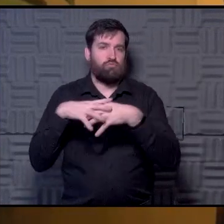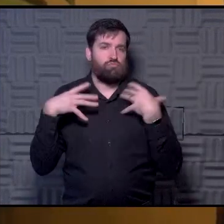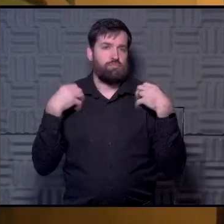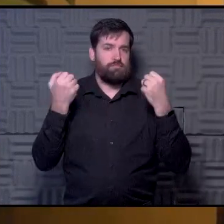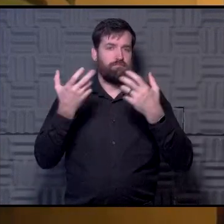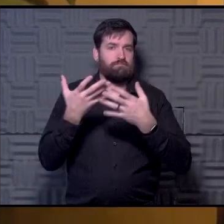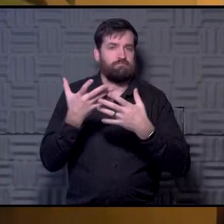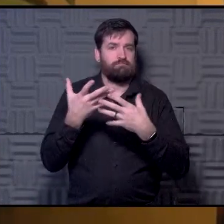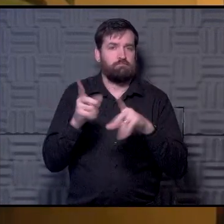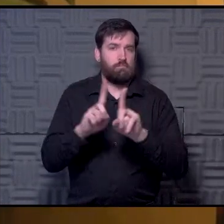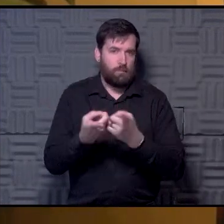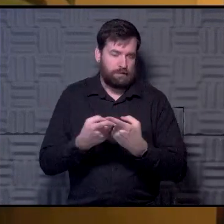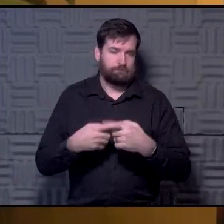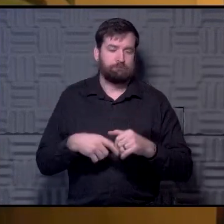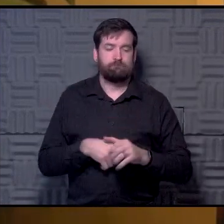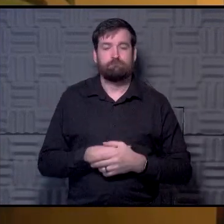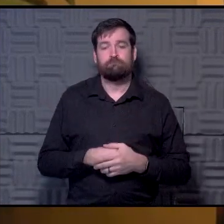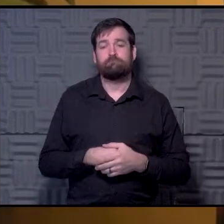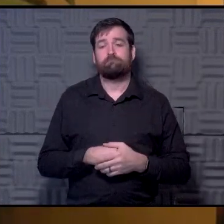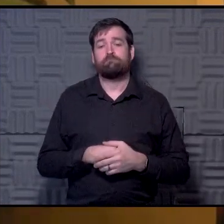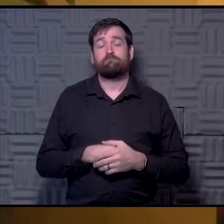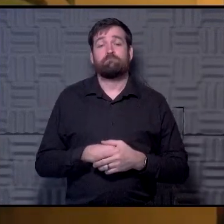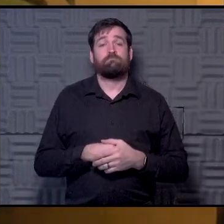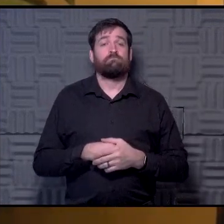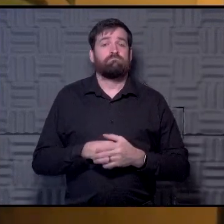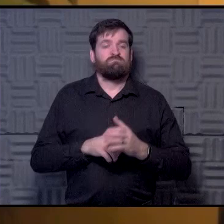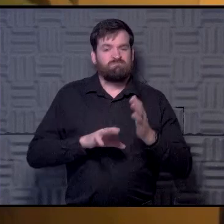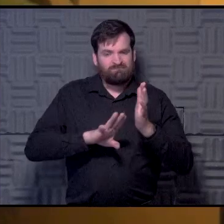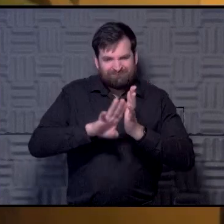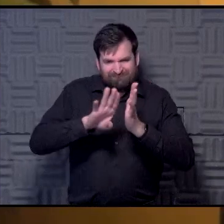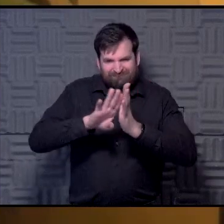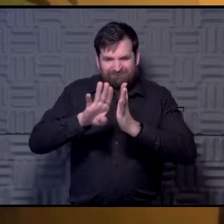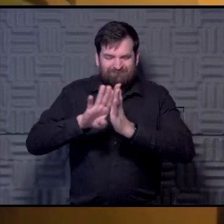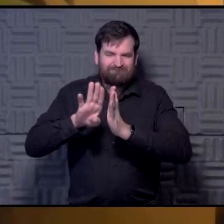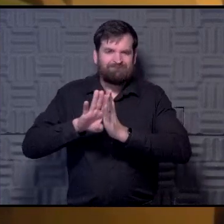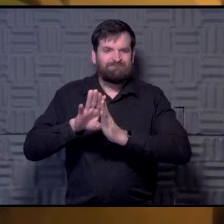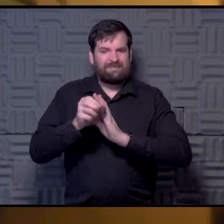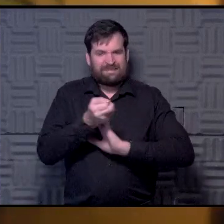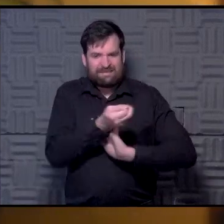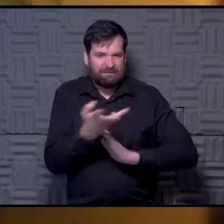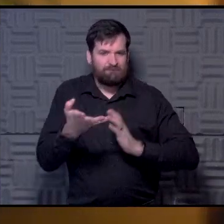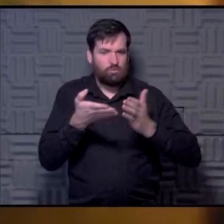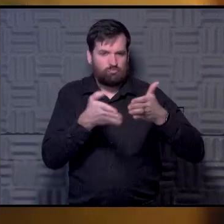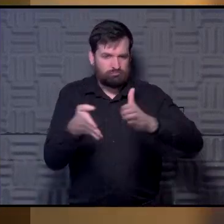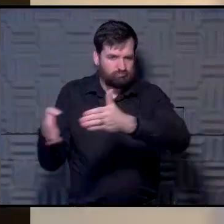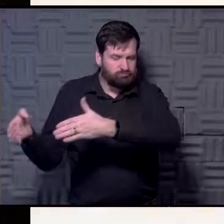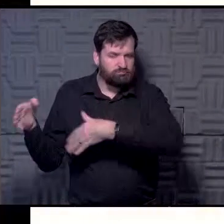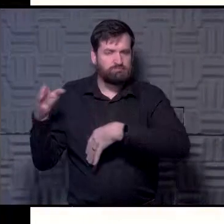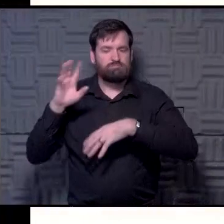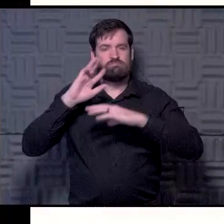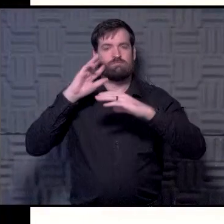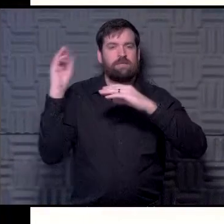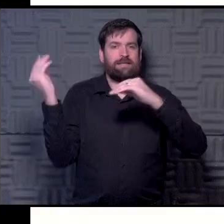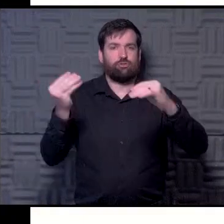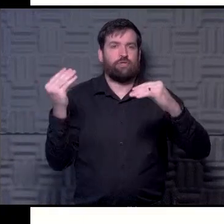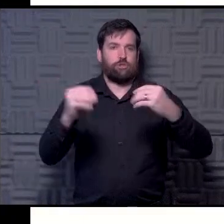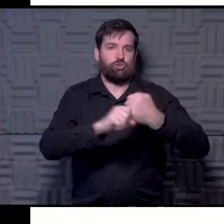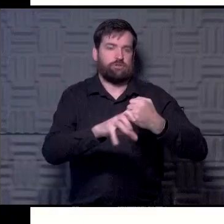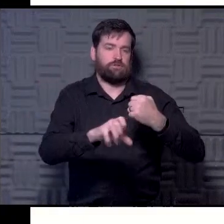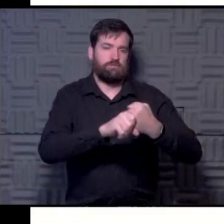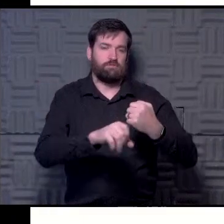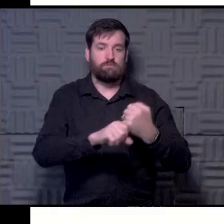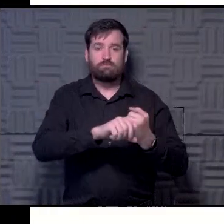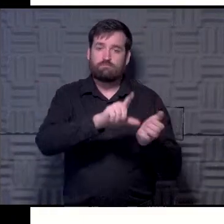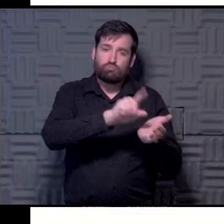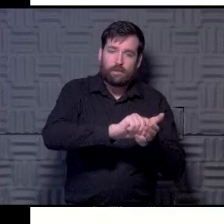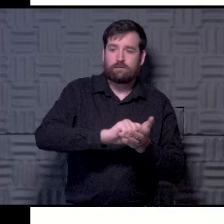leaders. And are building a multi-channel education campaign, print,